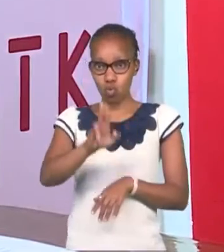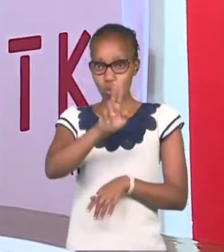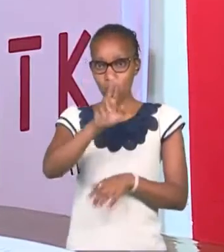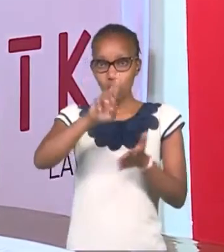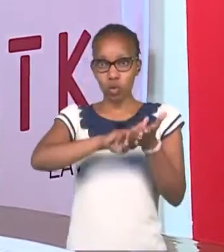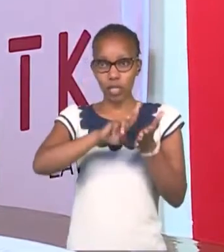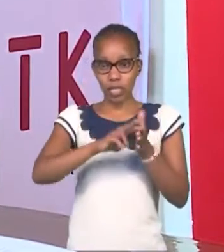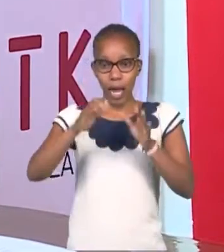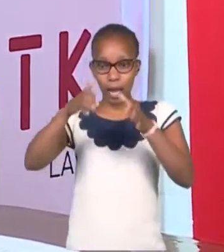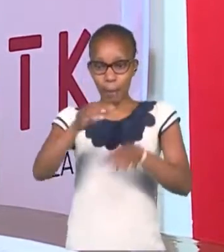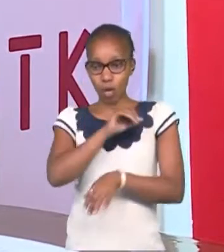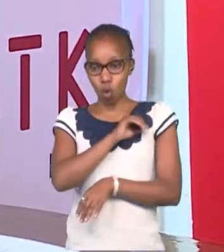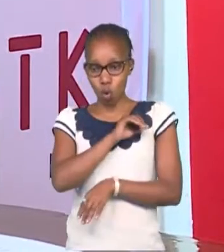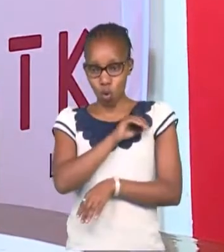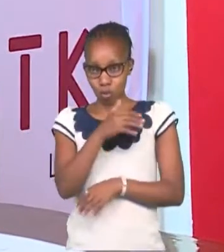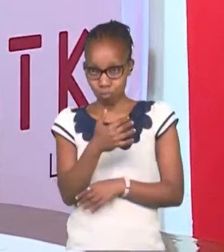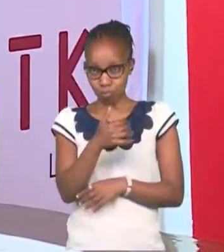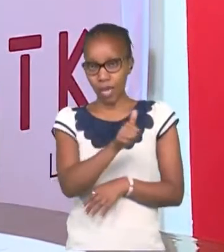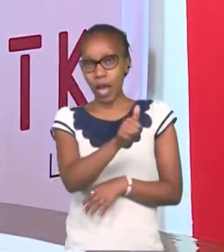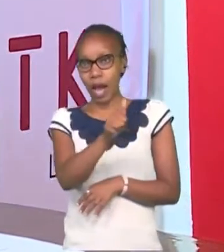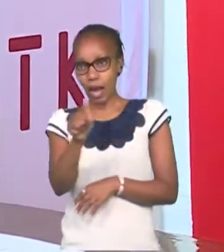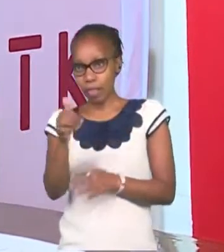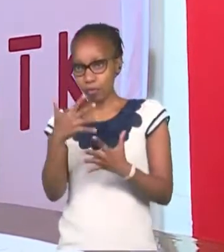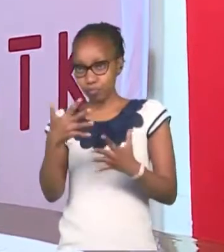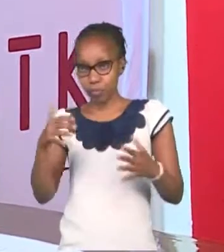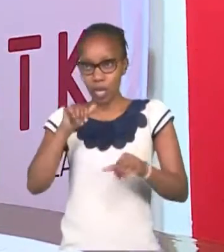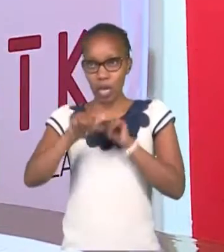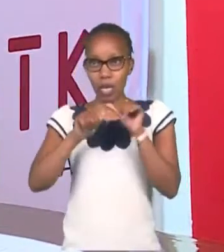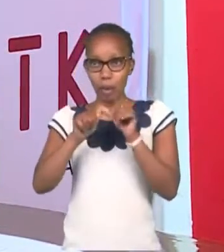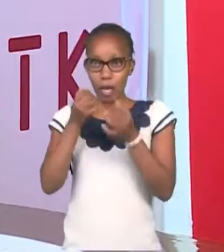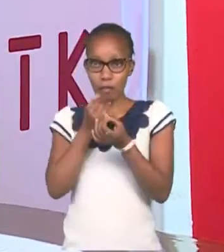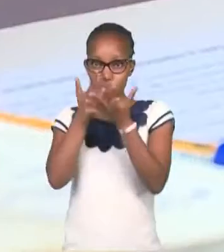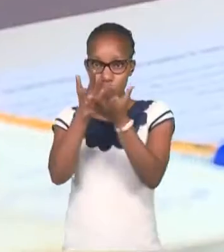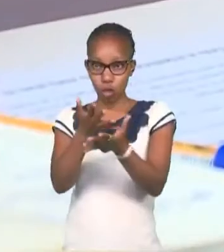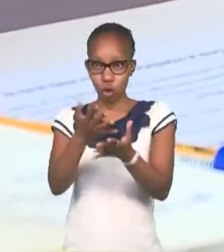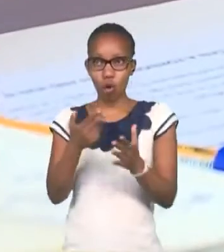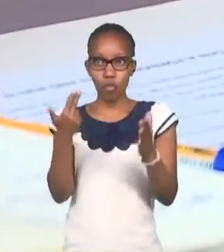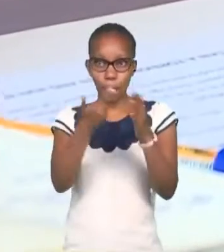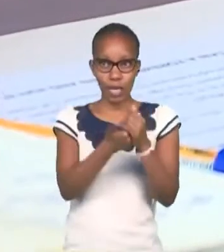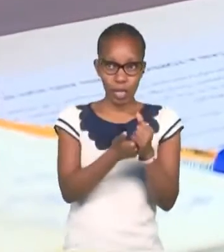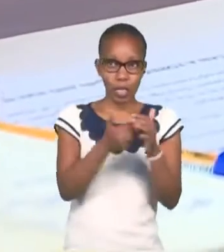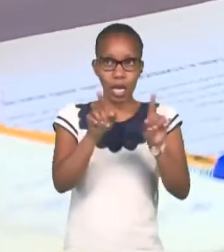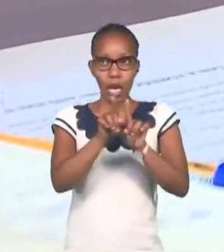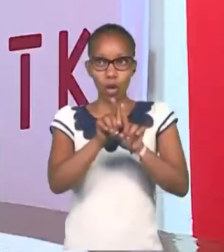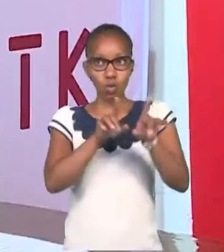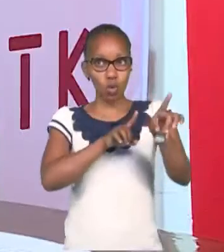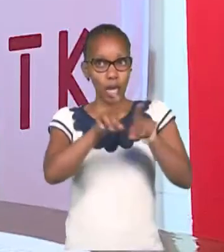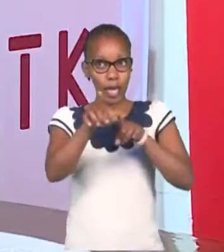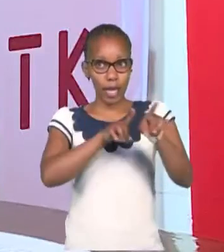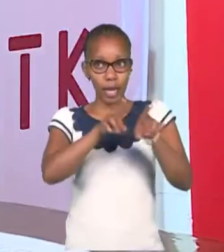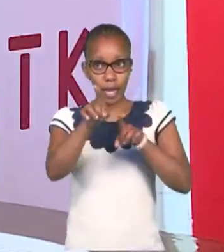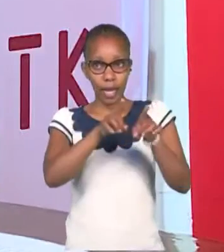company. Another requirement is the details of the shareholders and the directors. By details, I